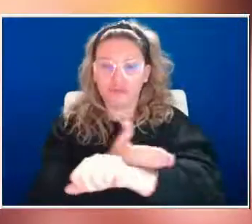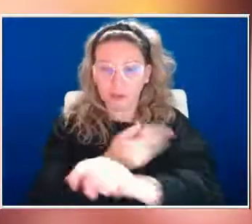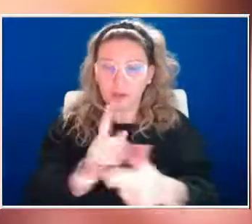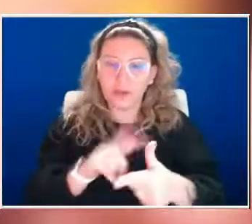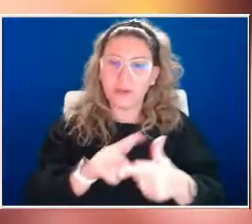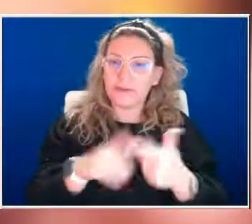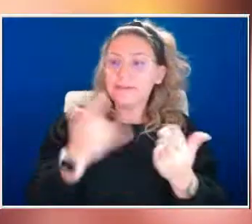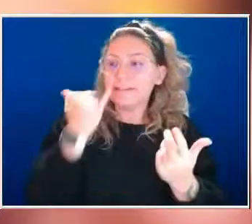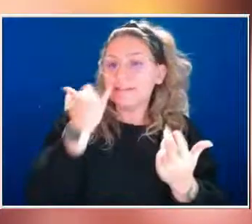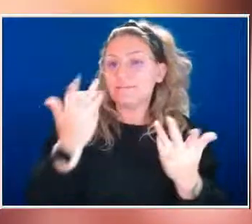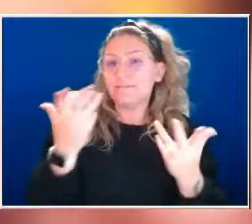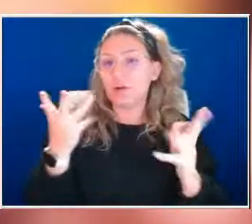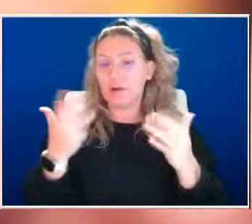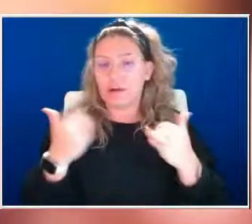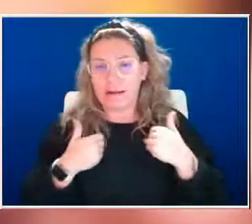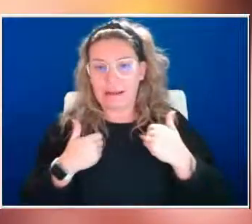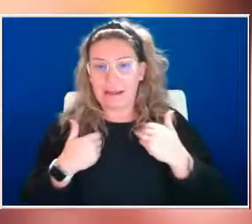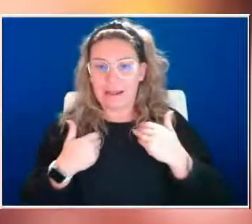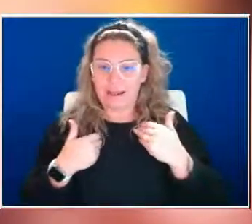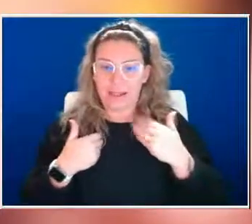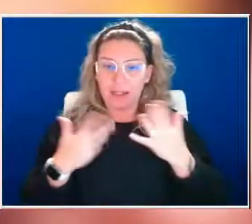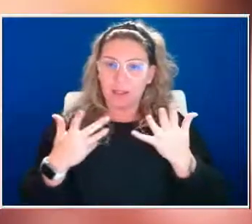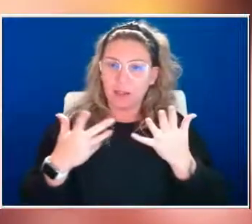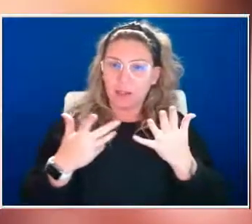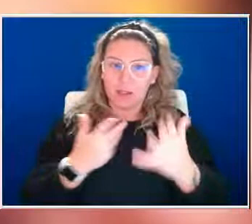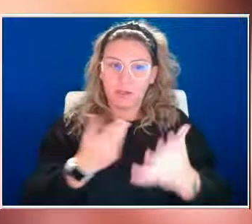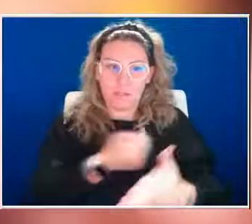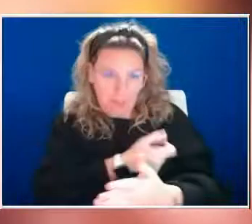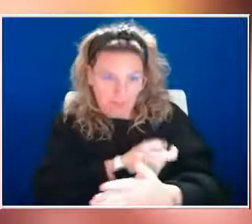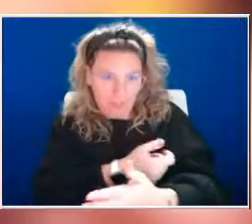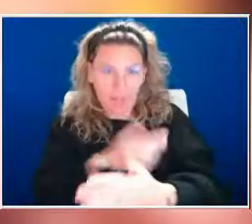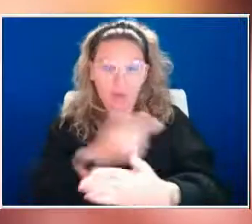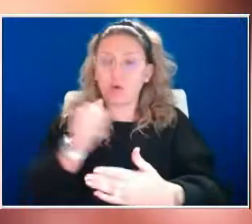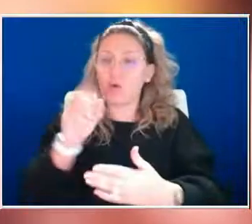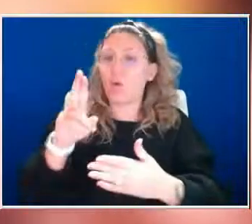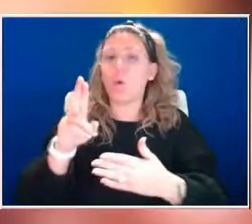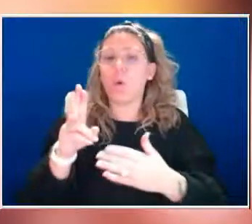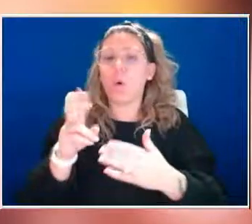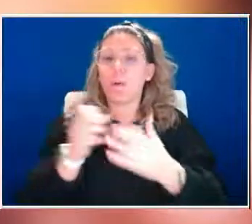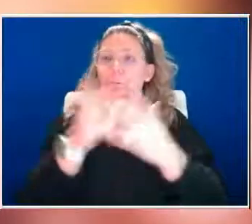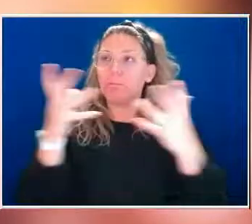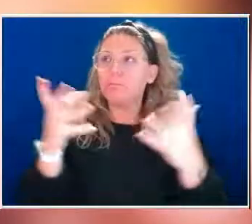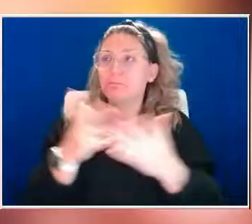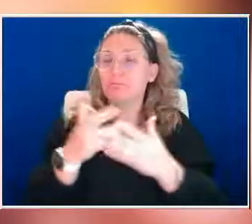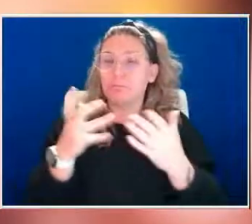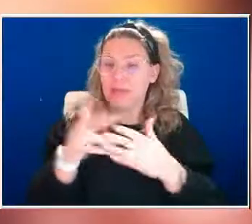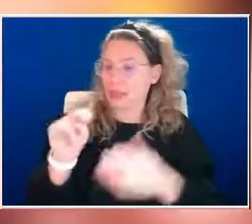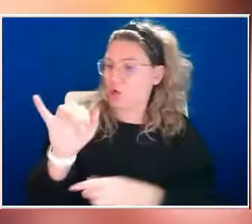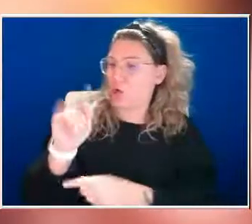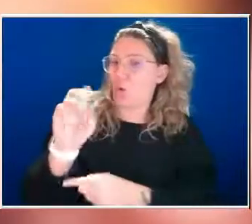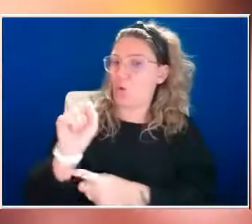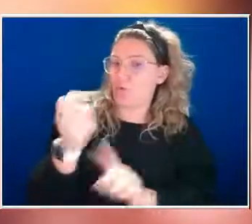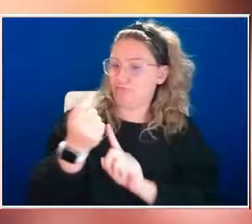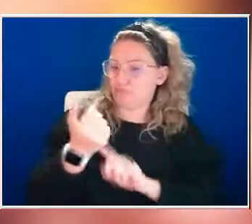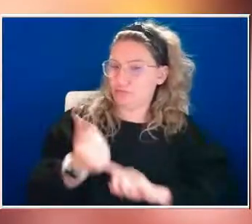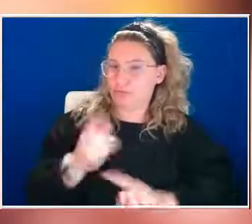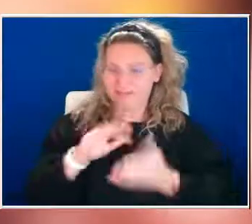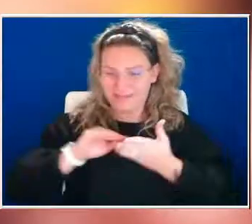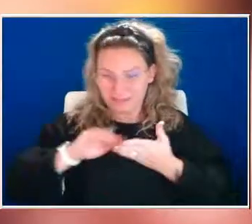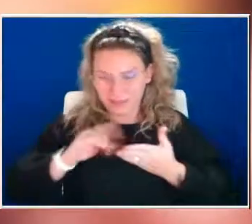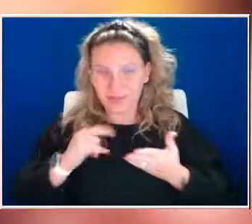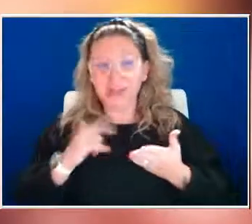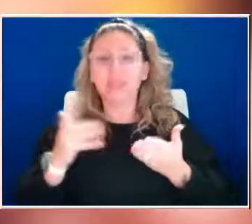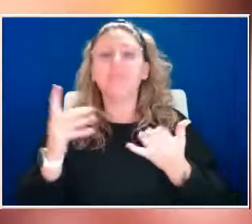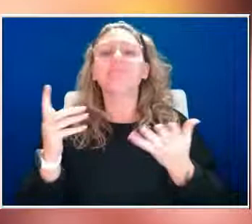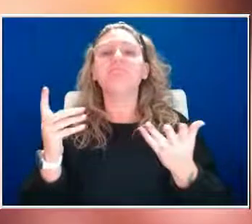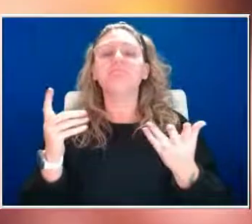had a dissection already, or if you've had a number of lymph nodes, multiple numbers of lymph nodes removed,